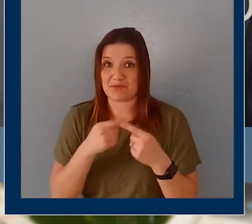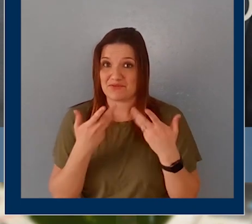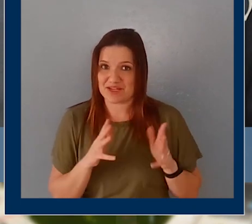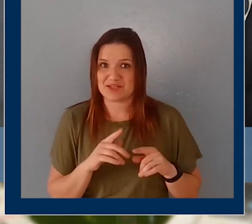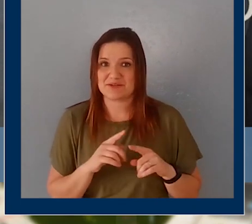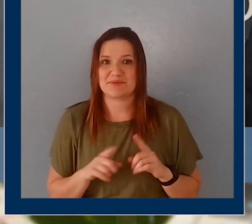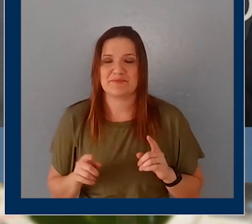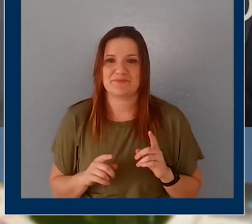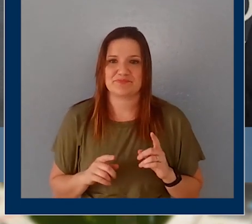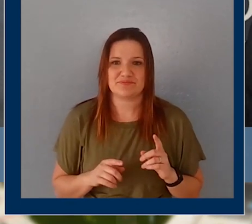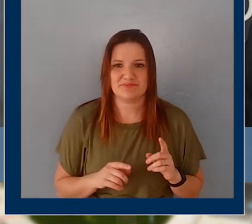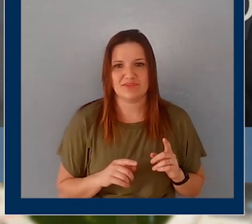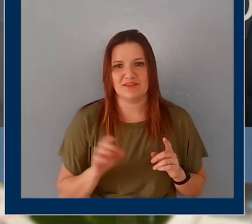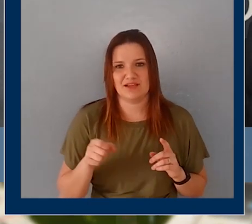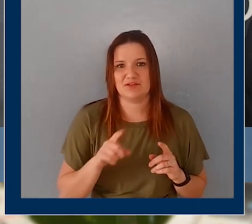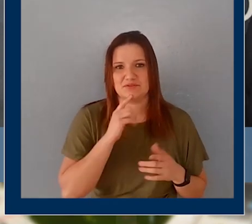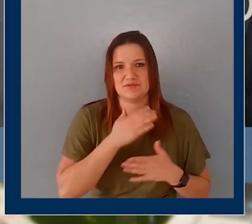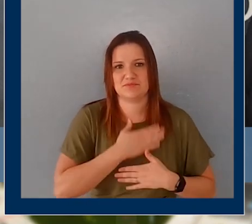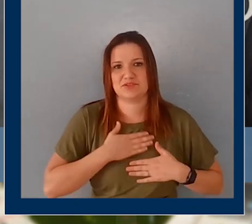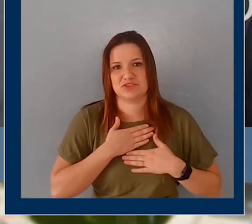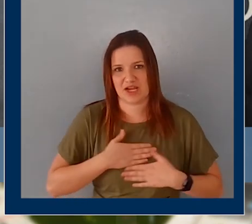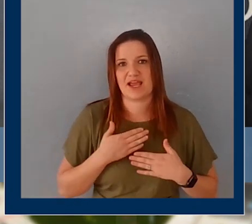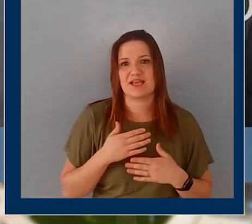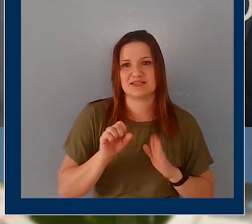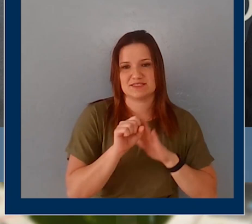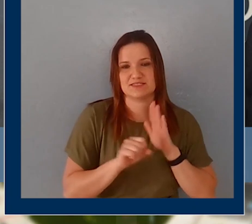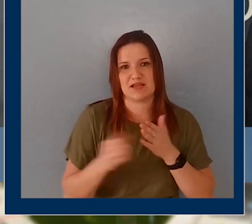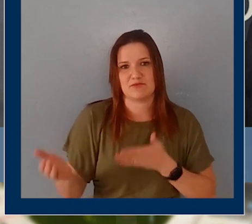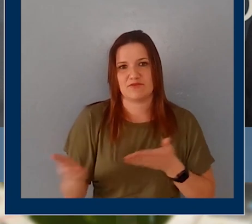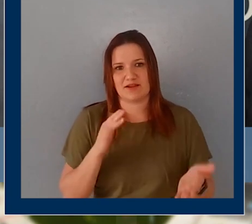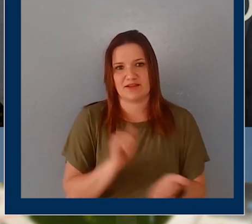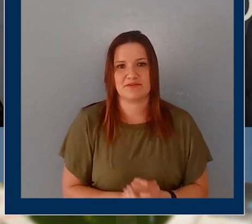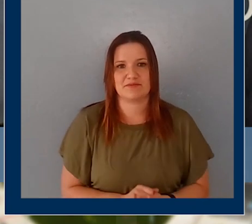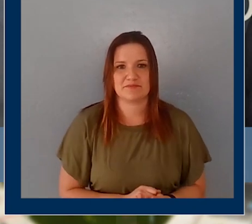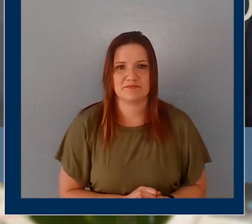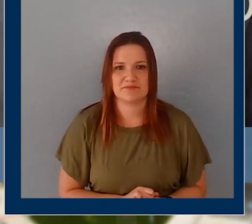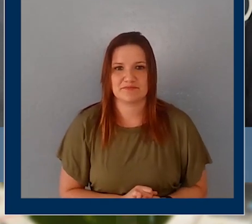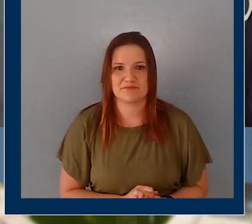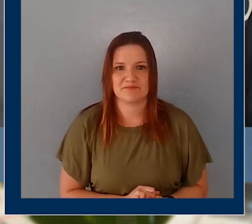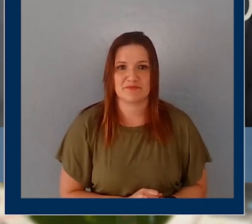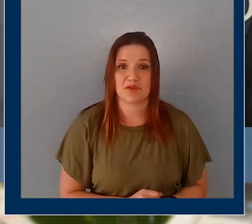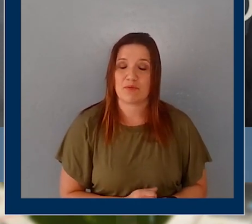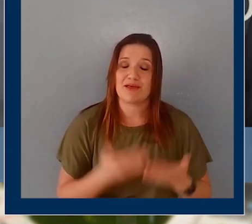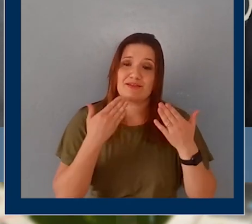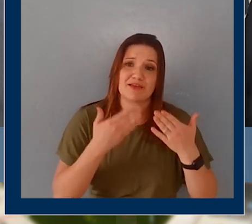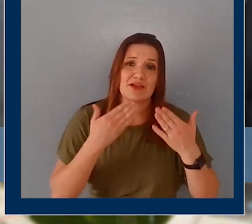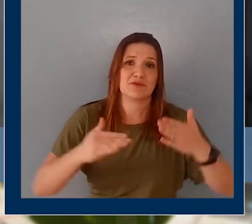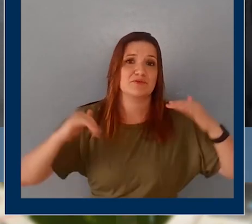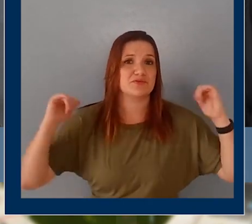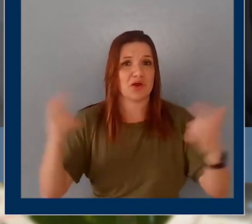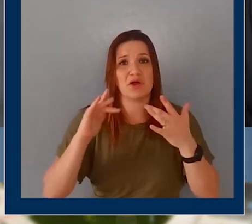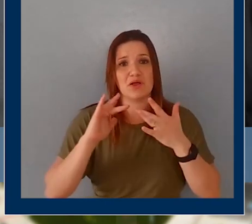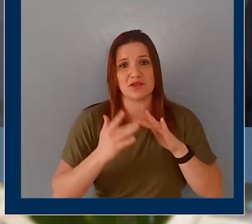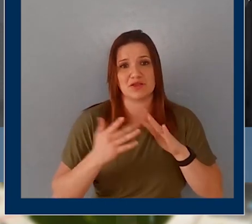you are as up to date as possible so that you can share the information. And Gary, would you like to close? Yeah, it's great to be back